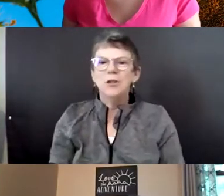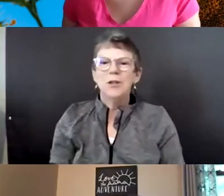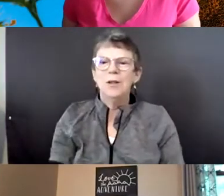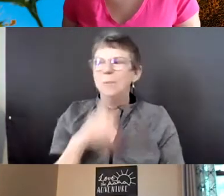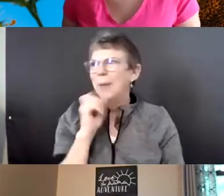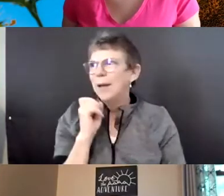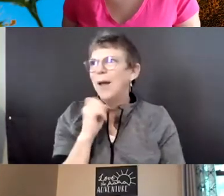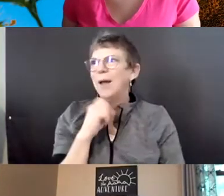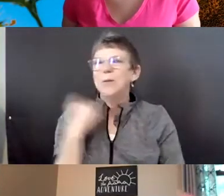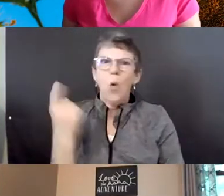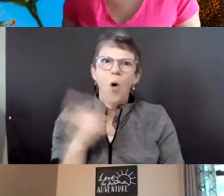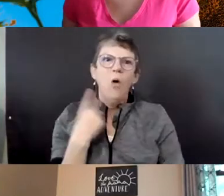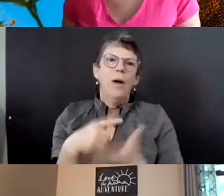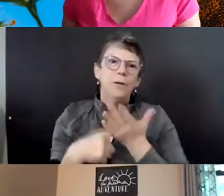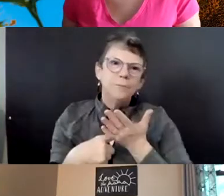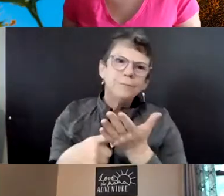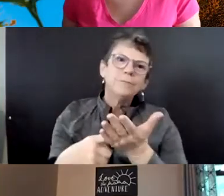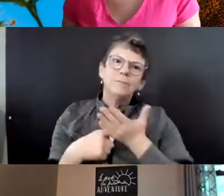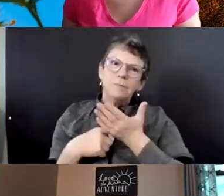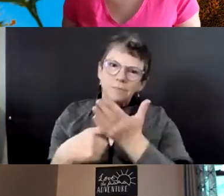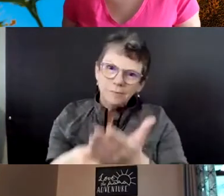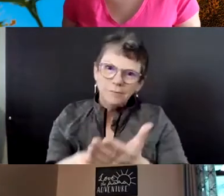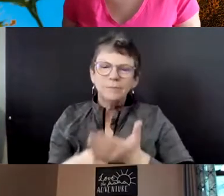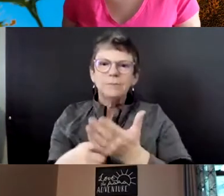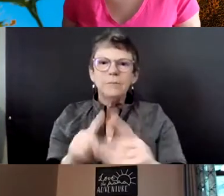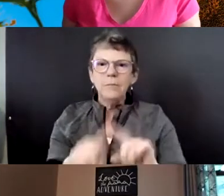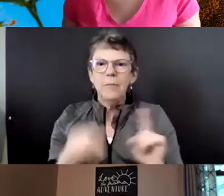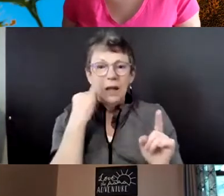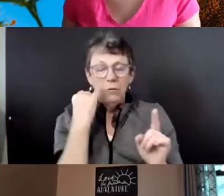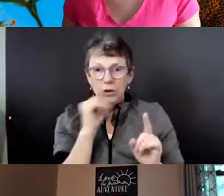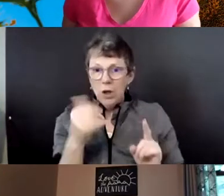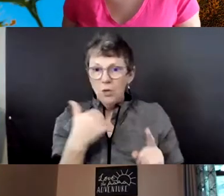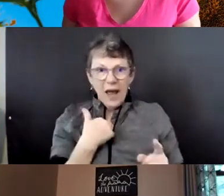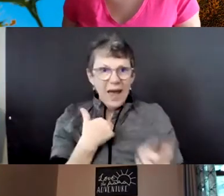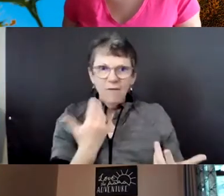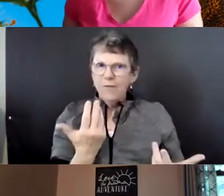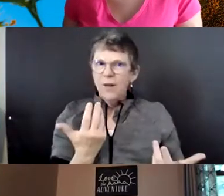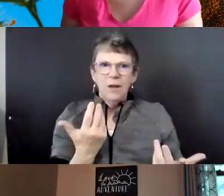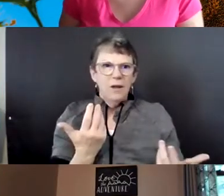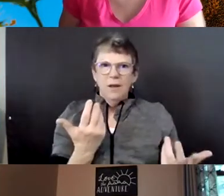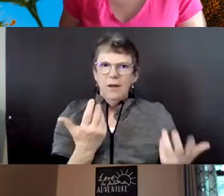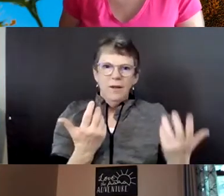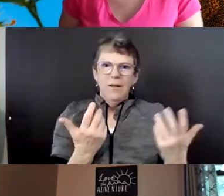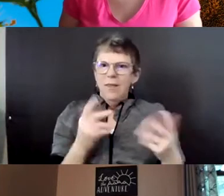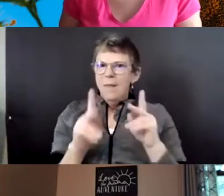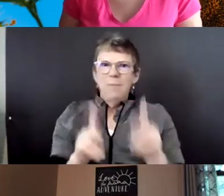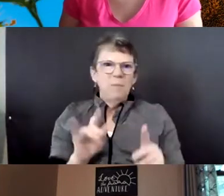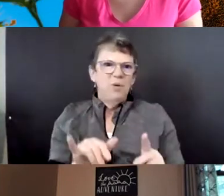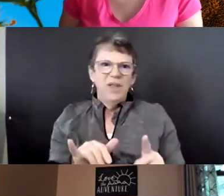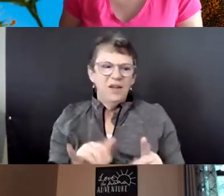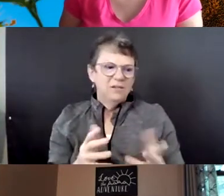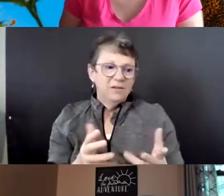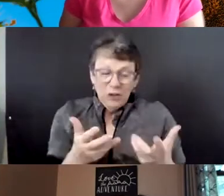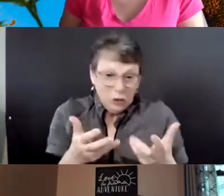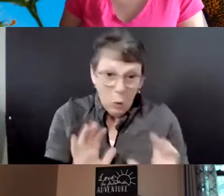but if we don't have the spaces and people wanting to provide those services because of pay rates or